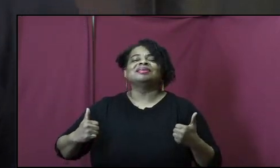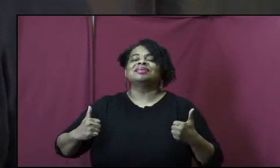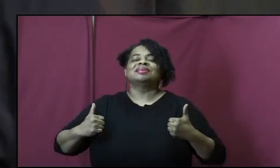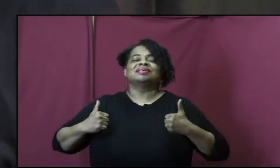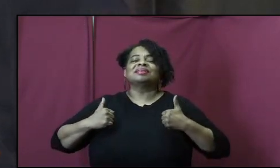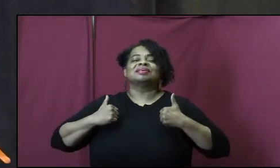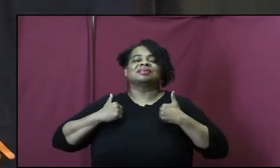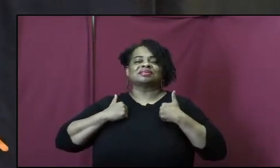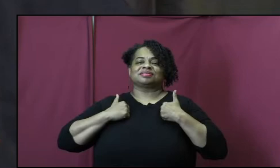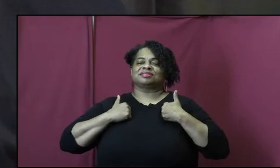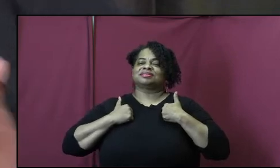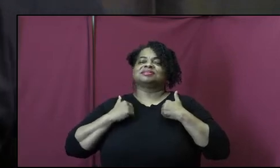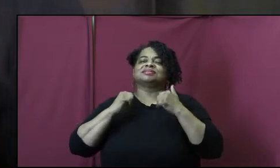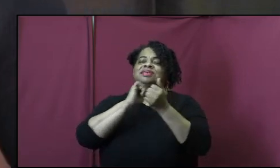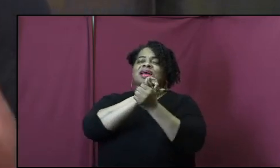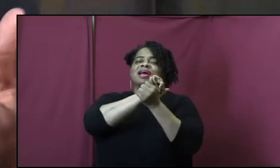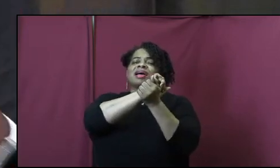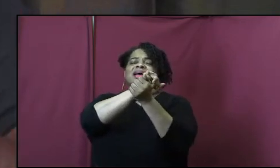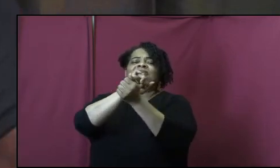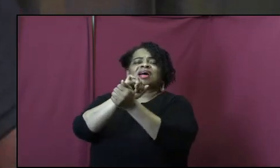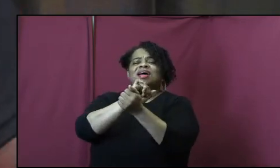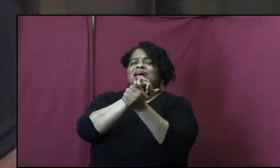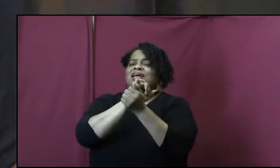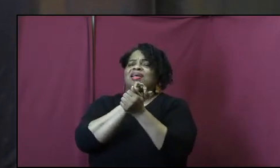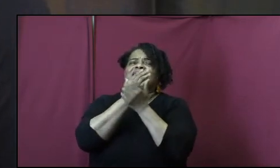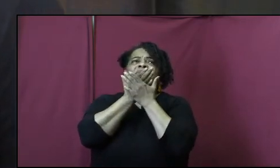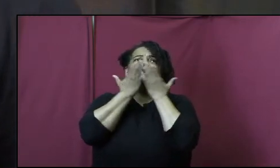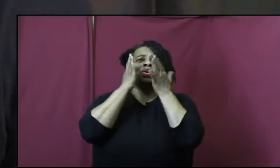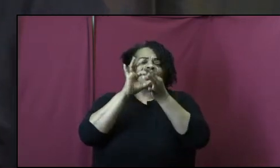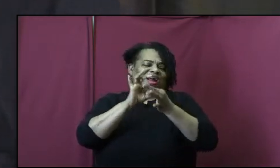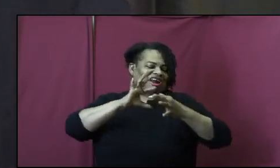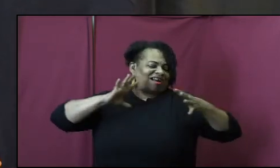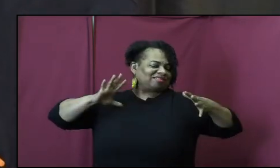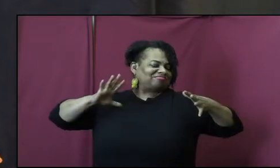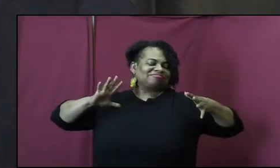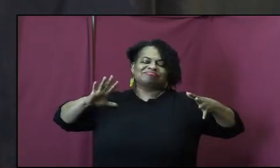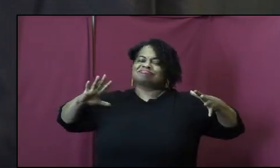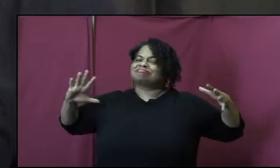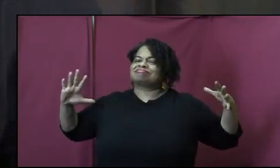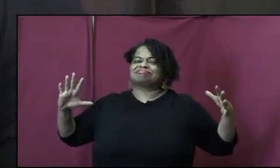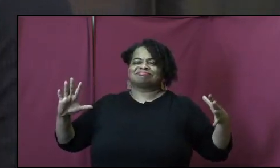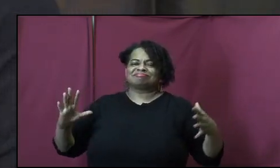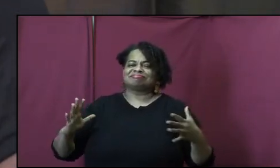clean heart, and I will serve